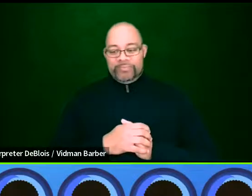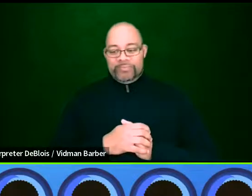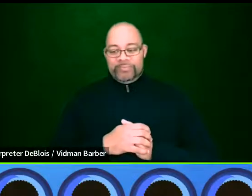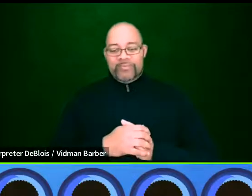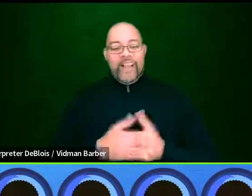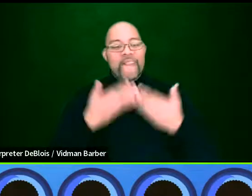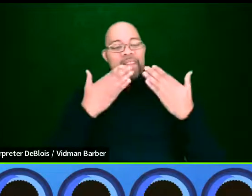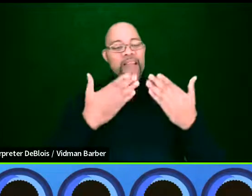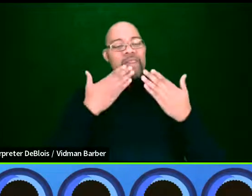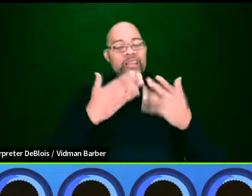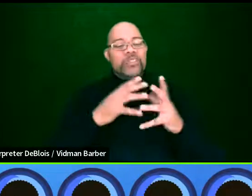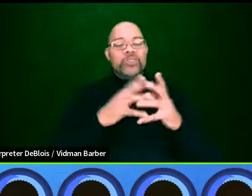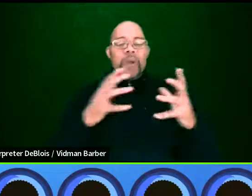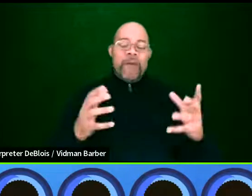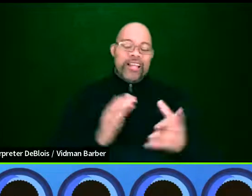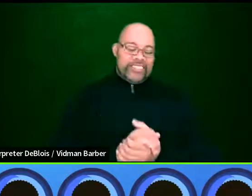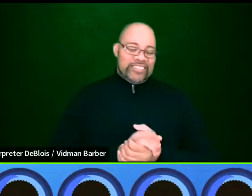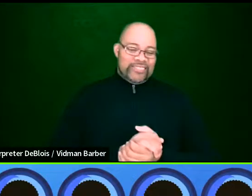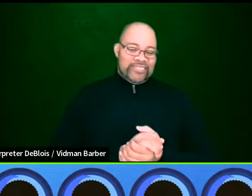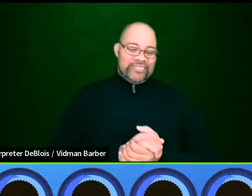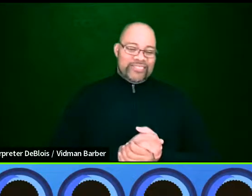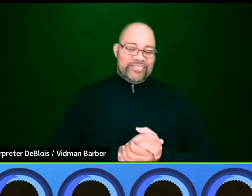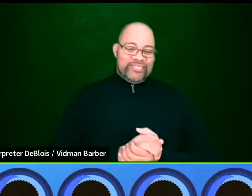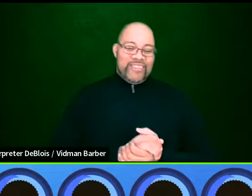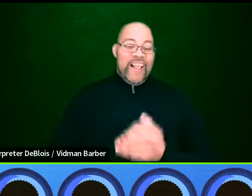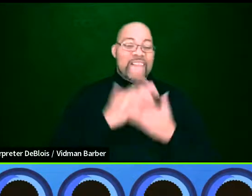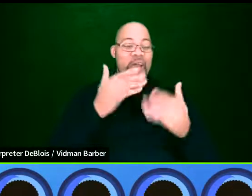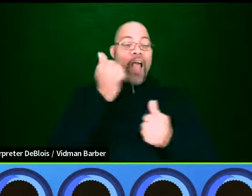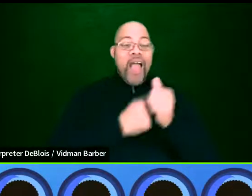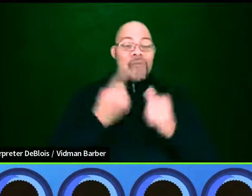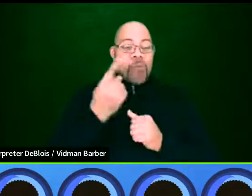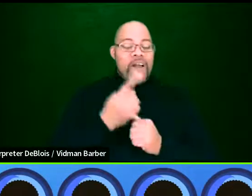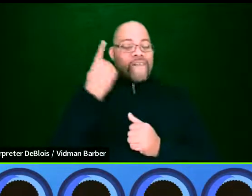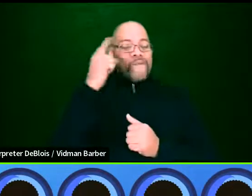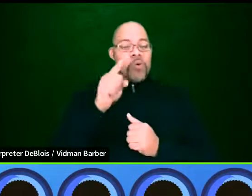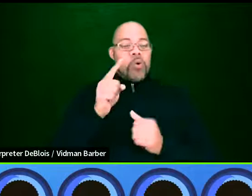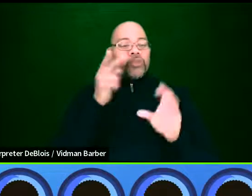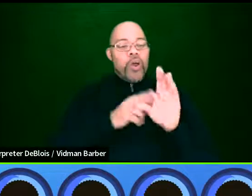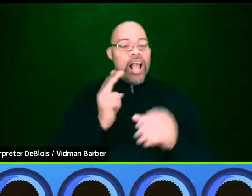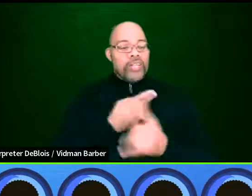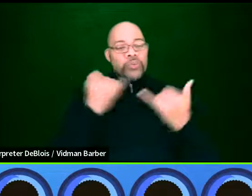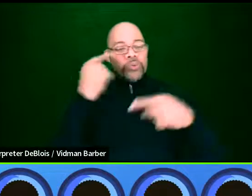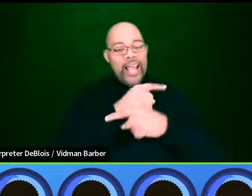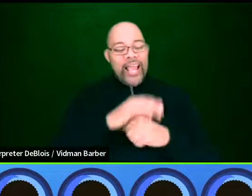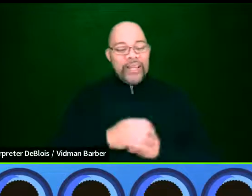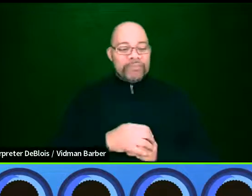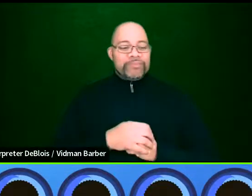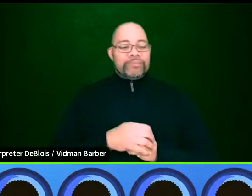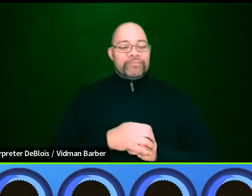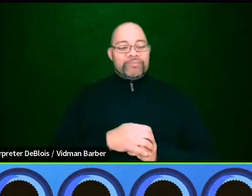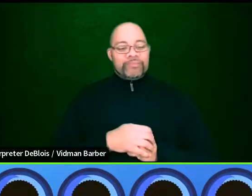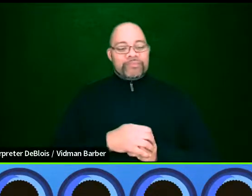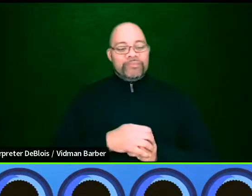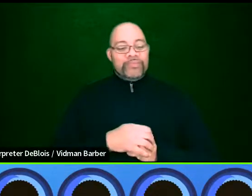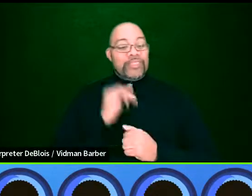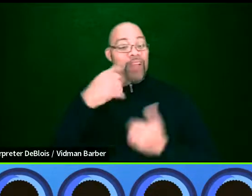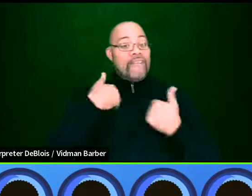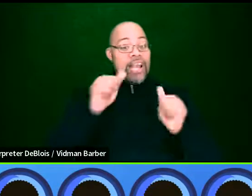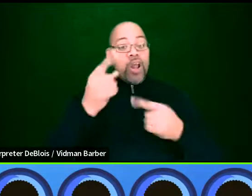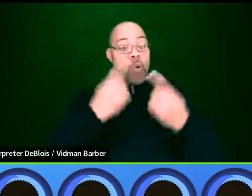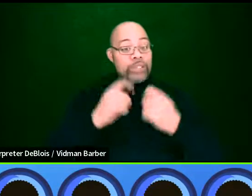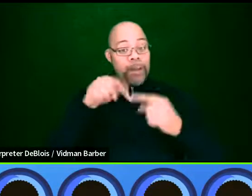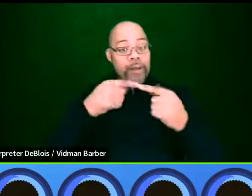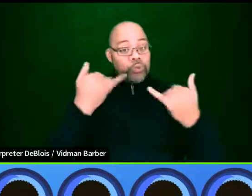Thank you. Thank you so much. Thank you, everyone, for joining us today. If you have any questions